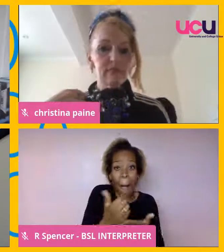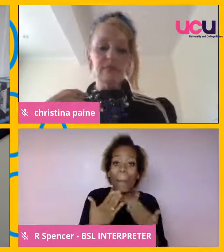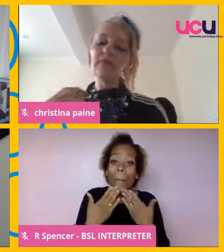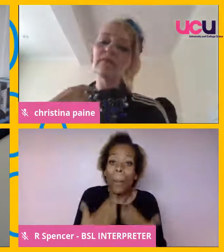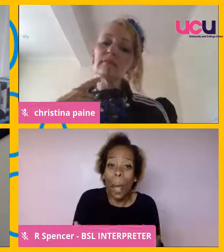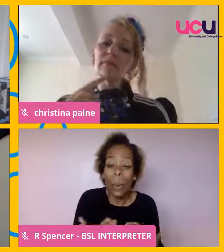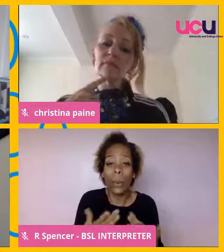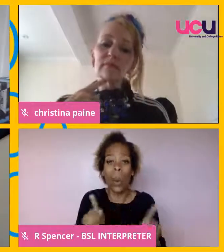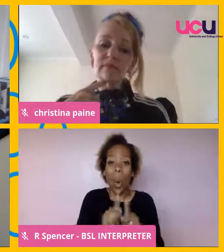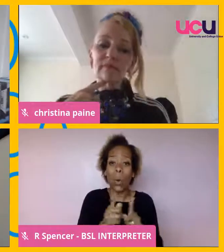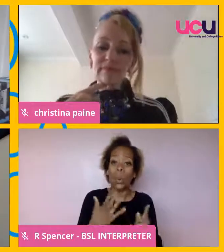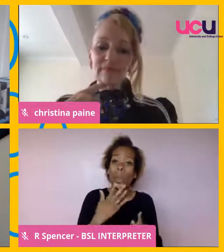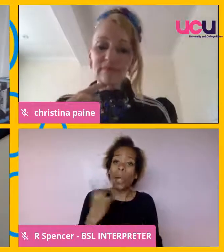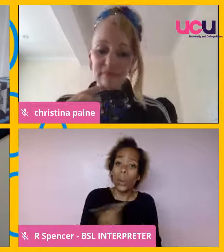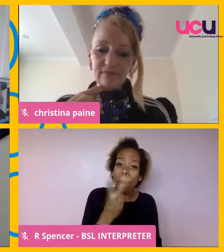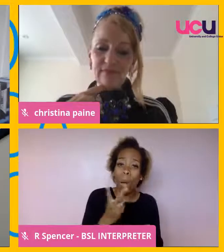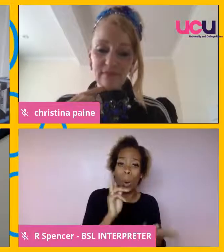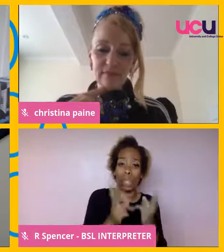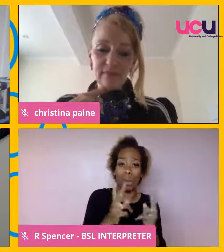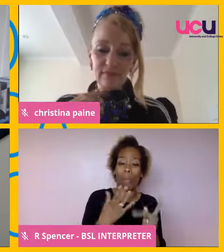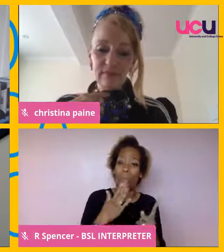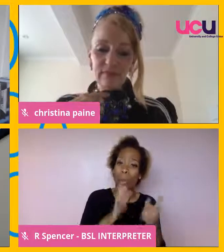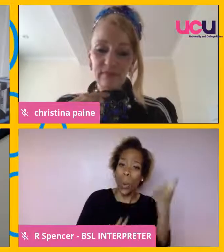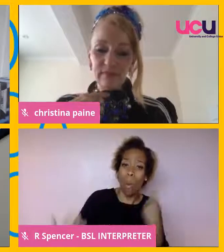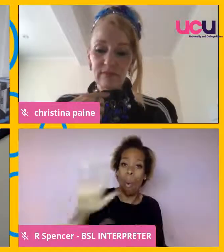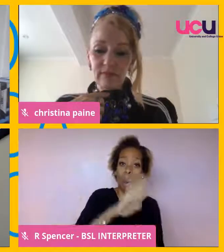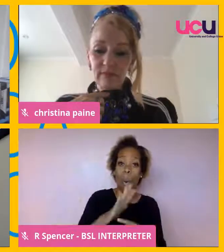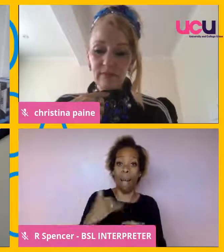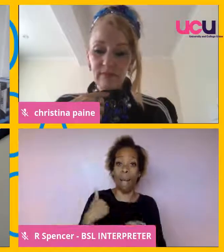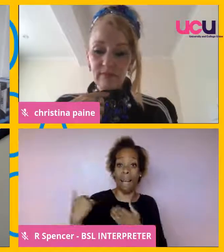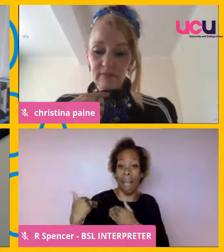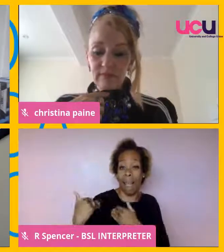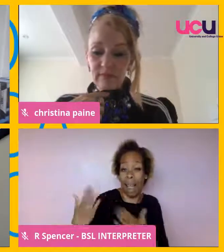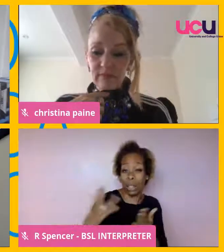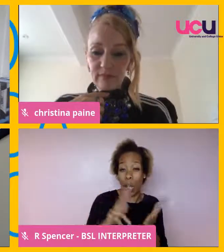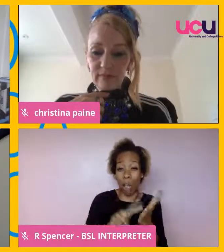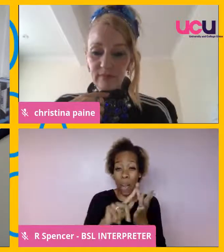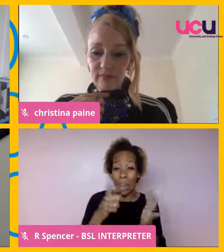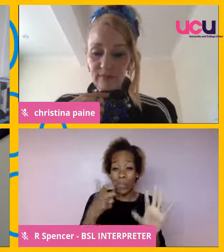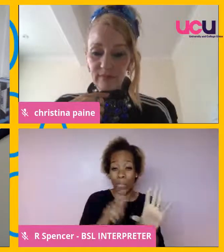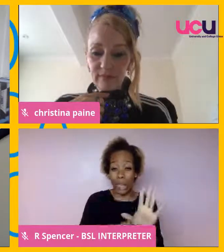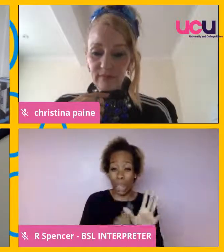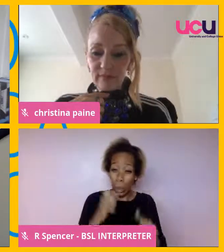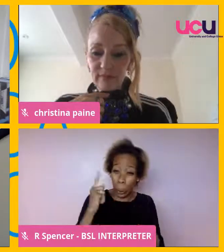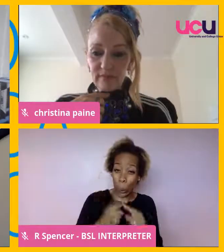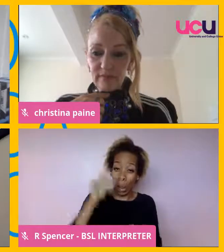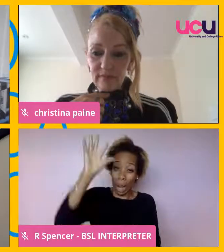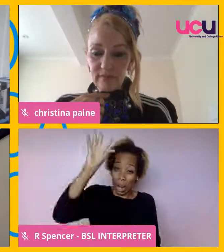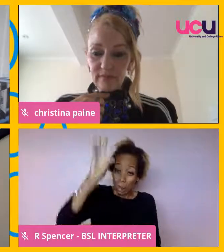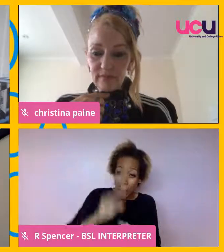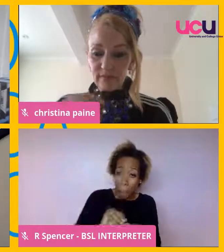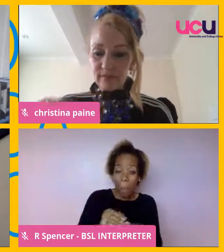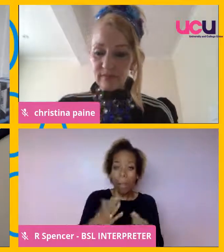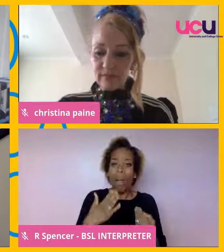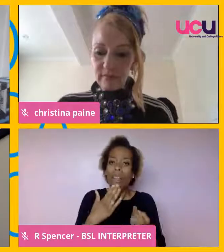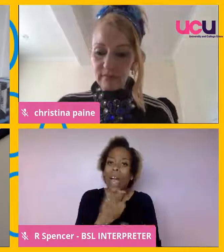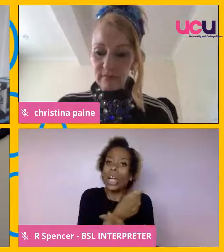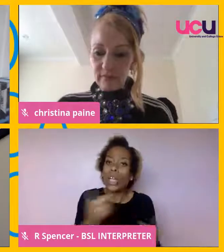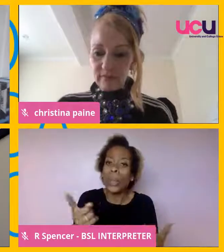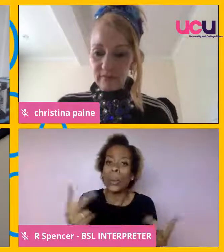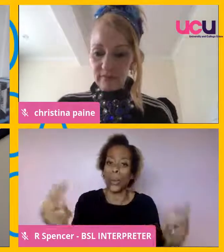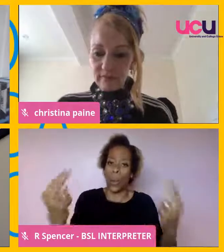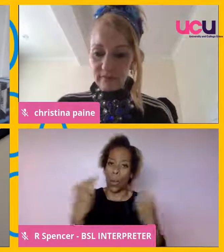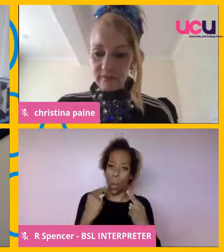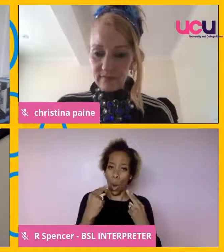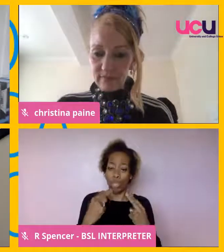our brilliant interpreters. So thank you to all. I'll hand over to Vicky for a very, very quick summing up, Vicky. And thank you everyone for attending mostly.